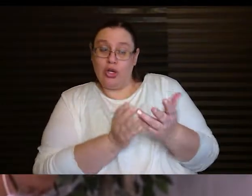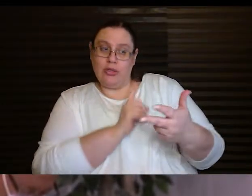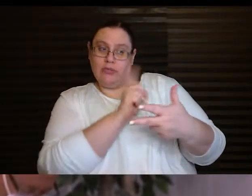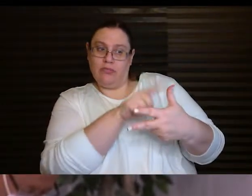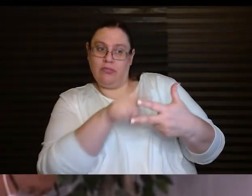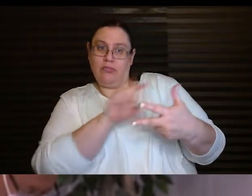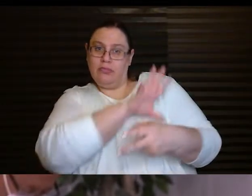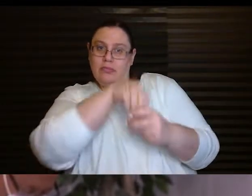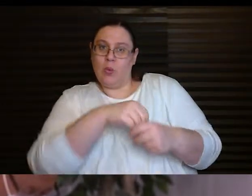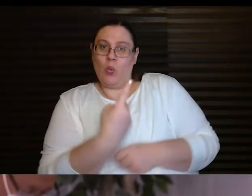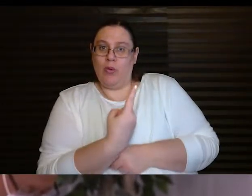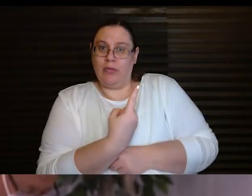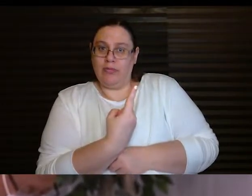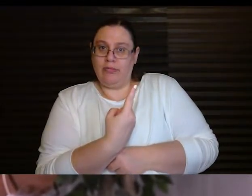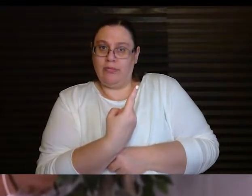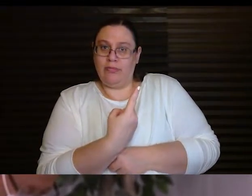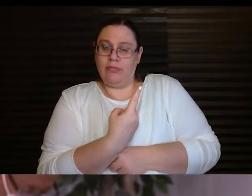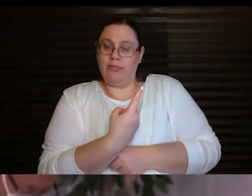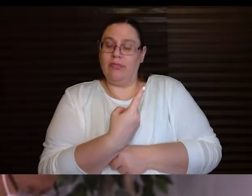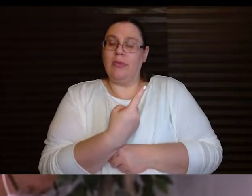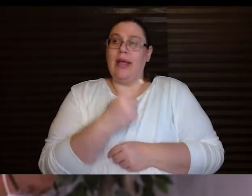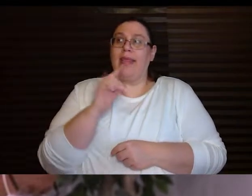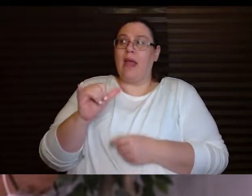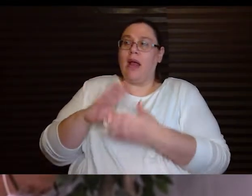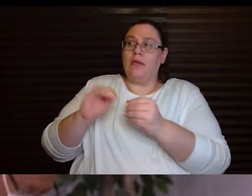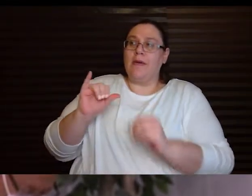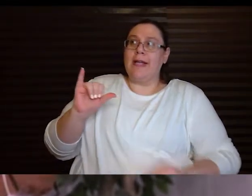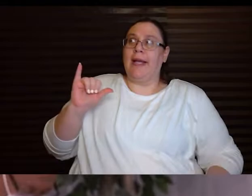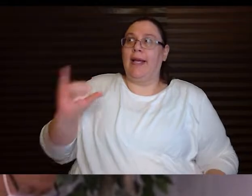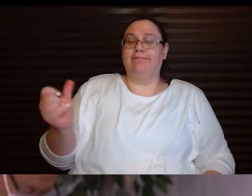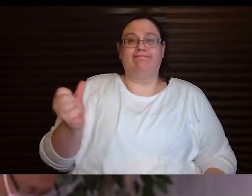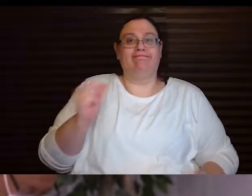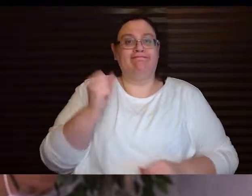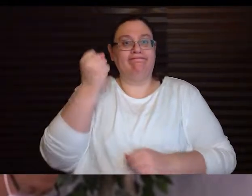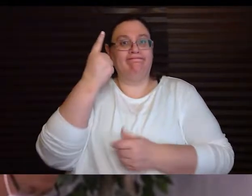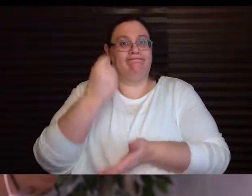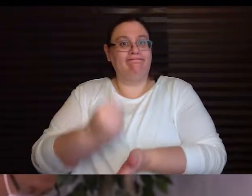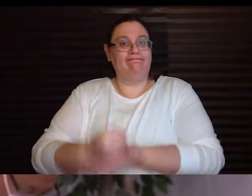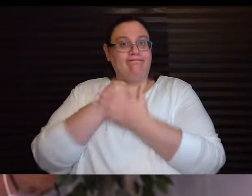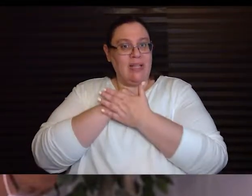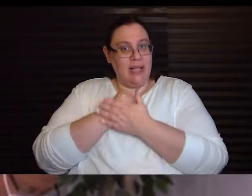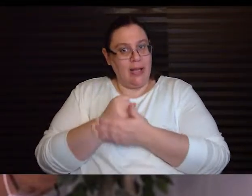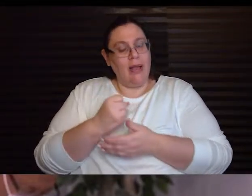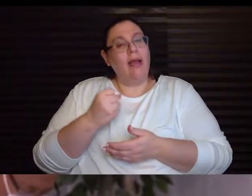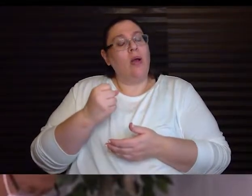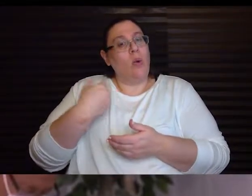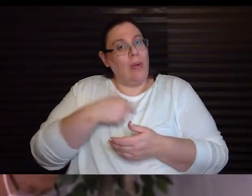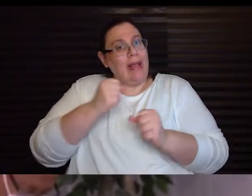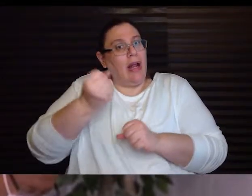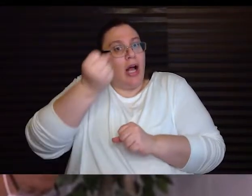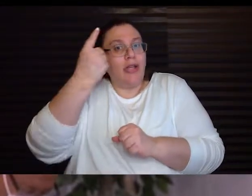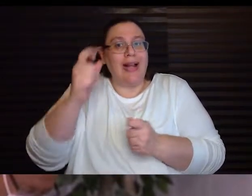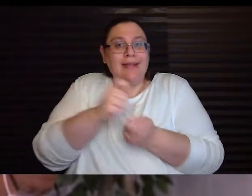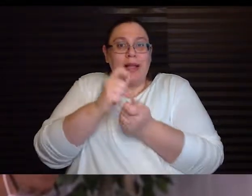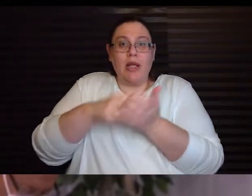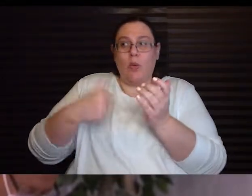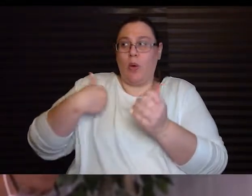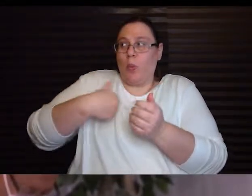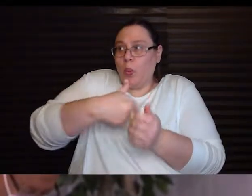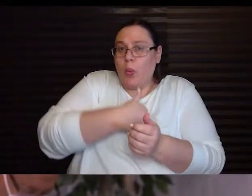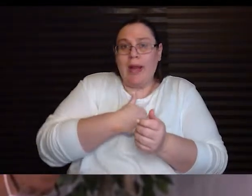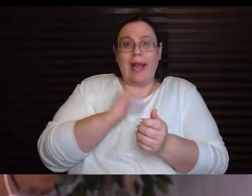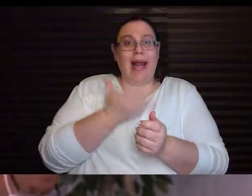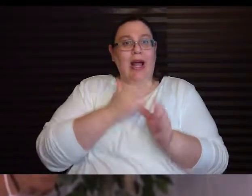three. This formulation really helped me, and it helps us understand exactly what we and what our